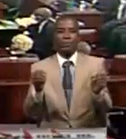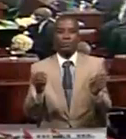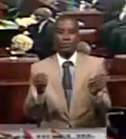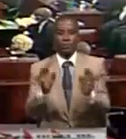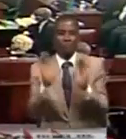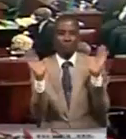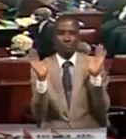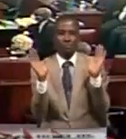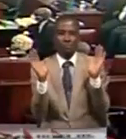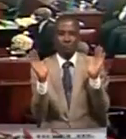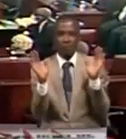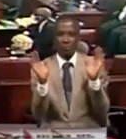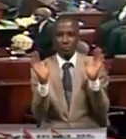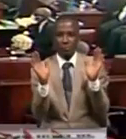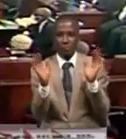Then he refers to